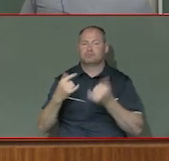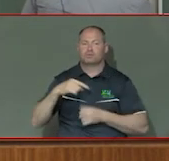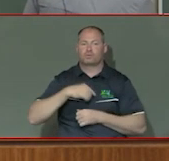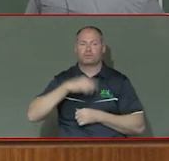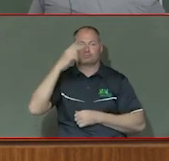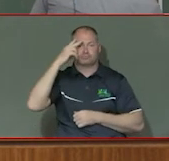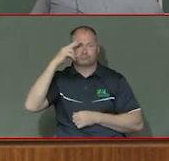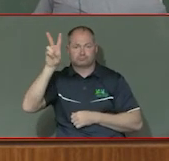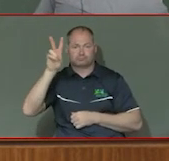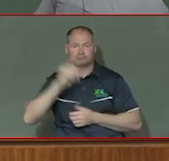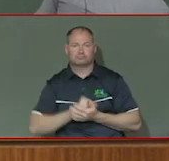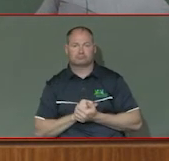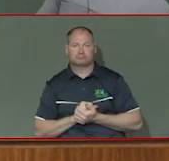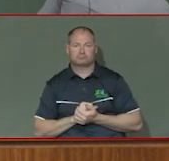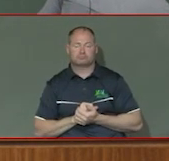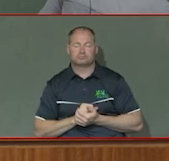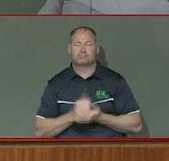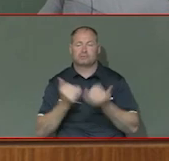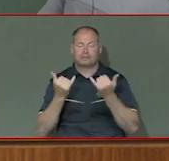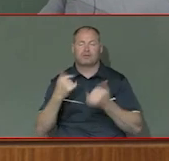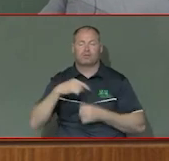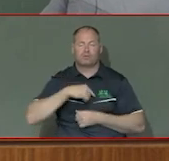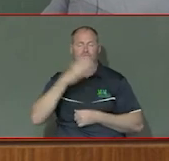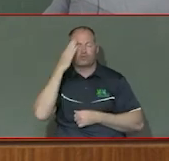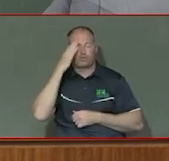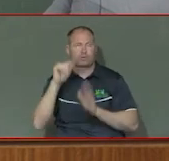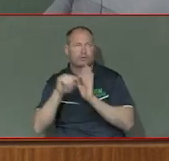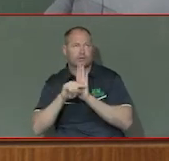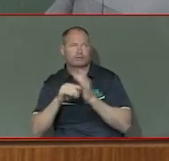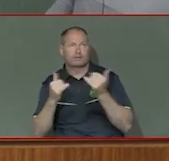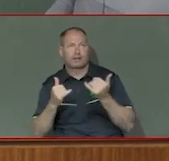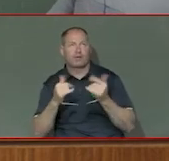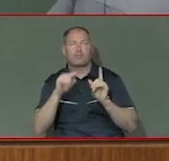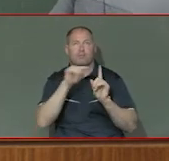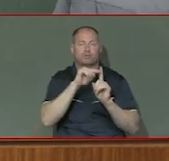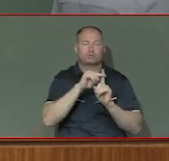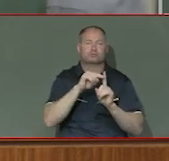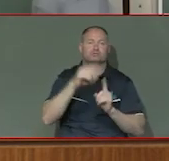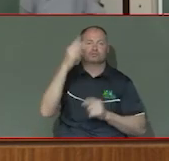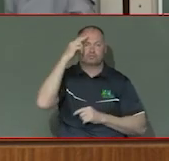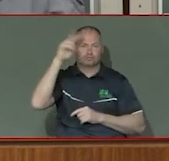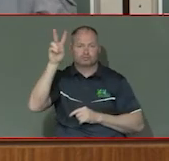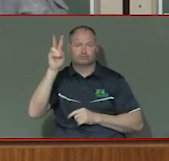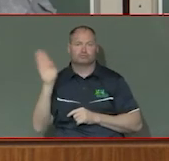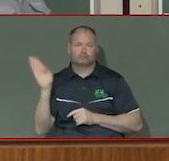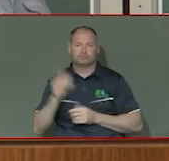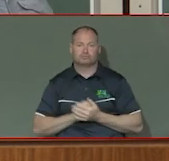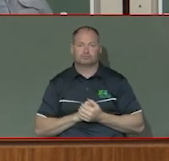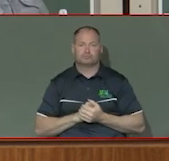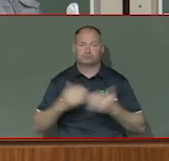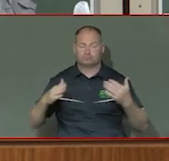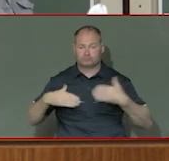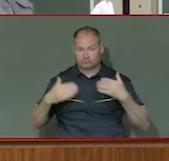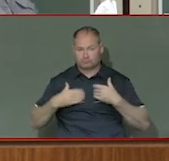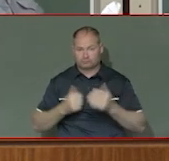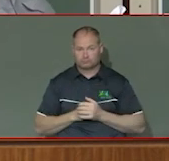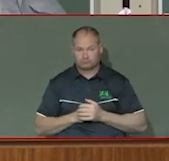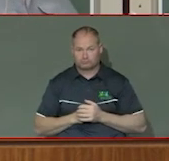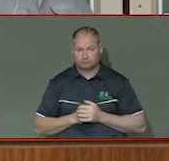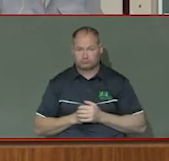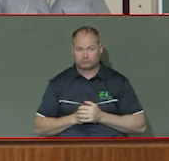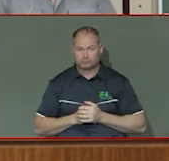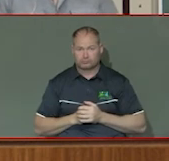it. Negative squared is positive sine squared theta. Right, are you happy?